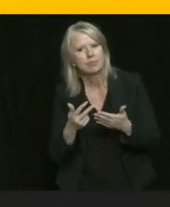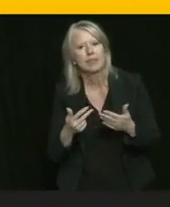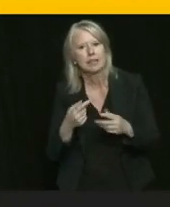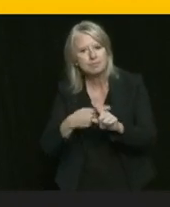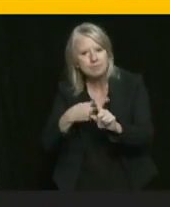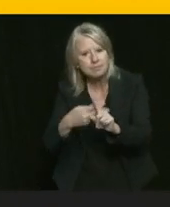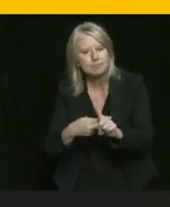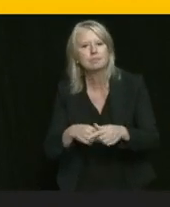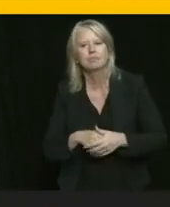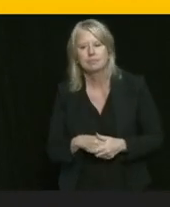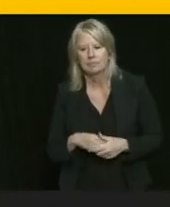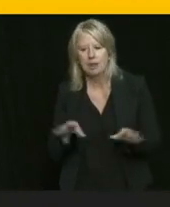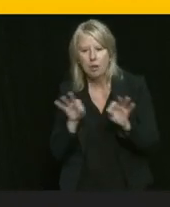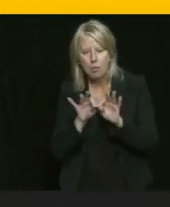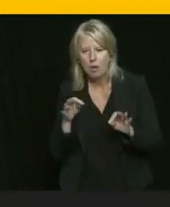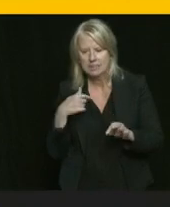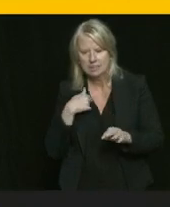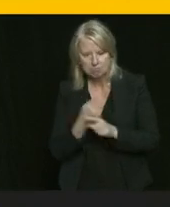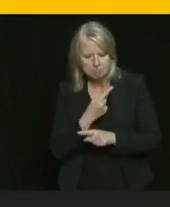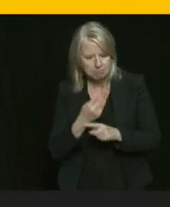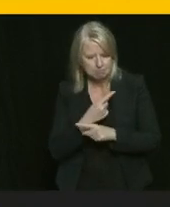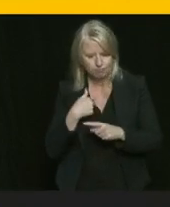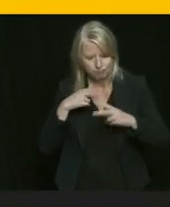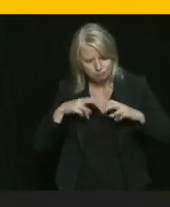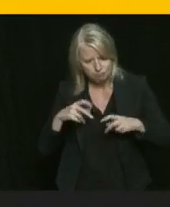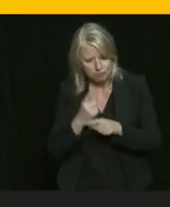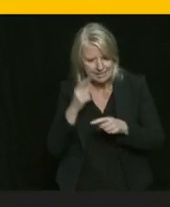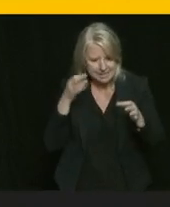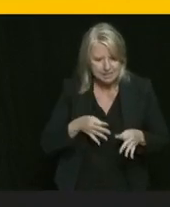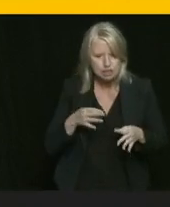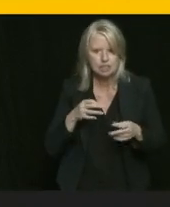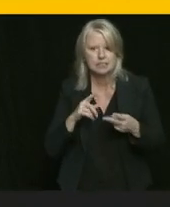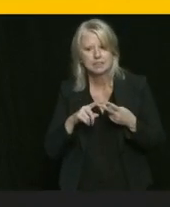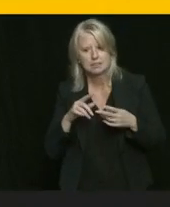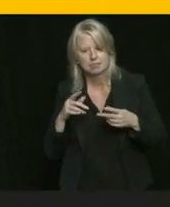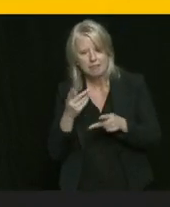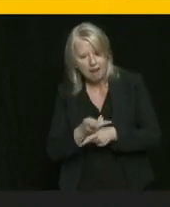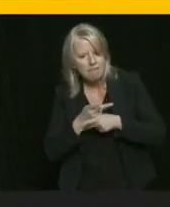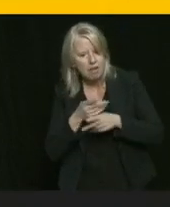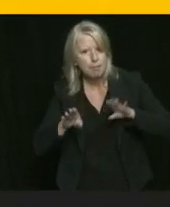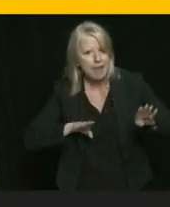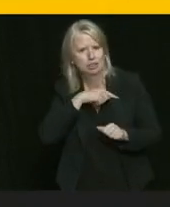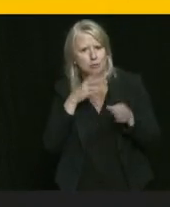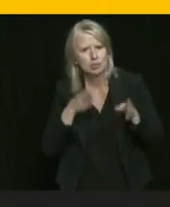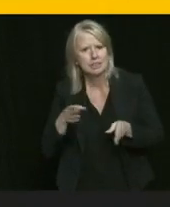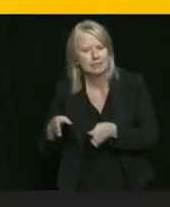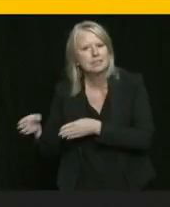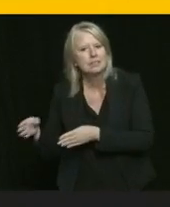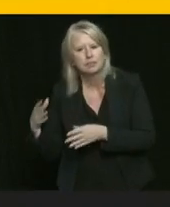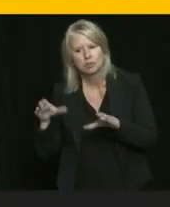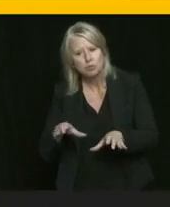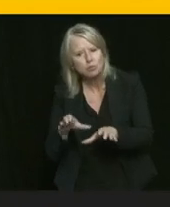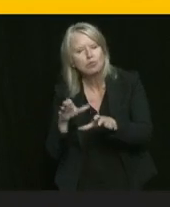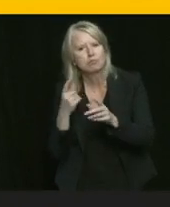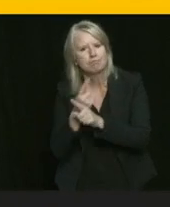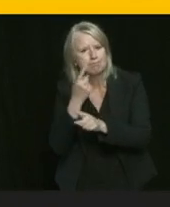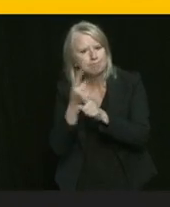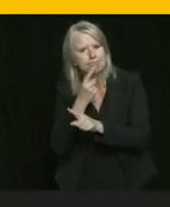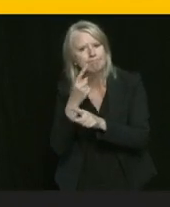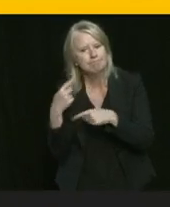making informed decisions, being conscious about our behavior and saying, yes, we will get continues to do over the